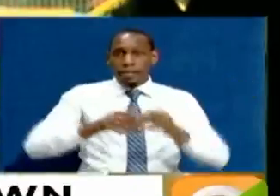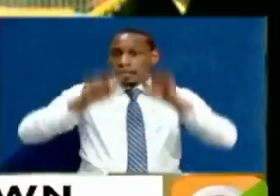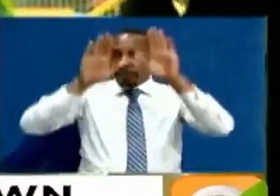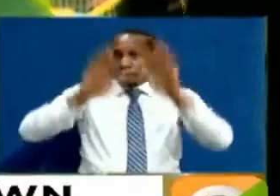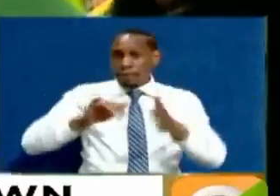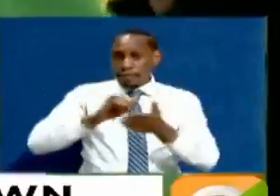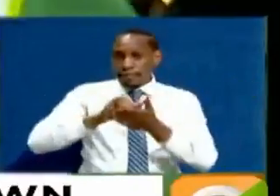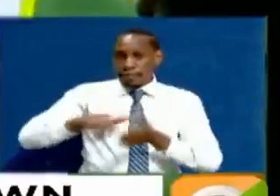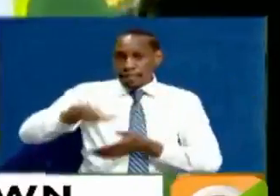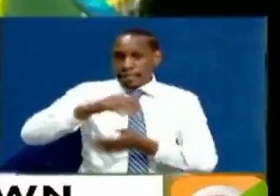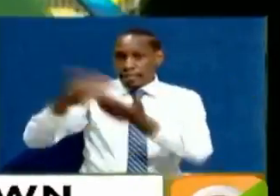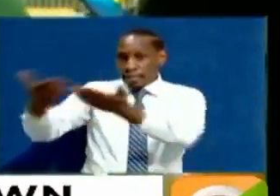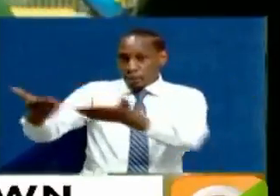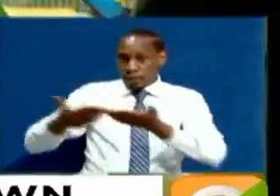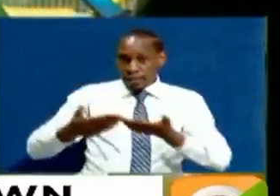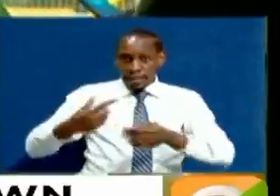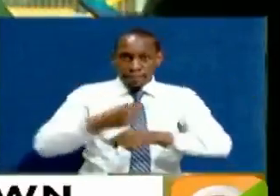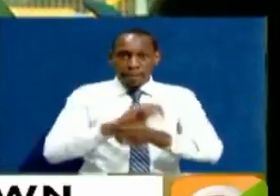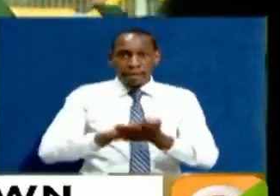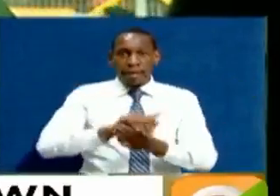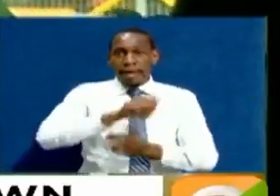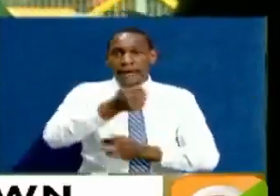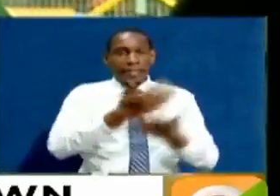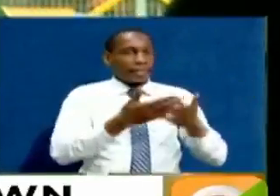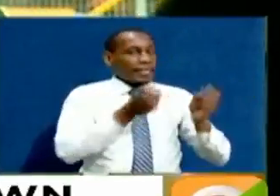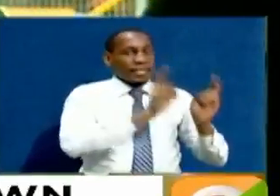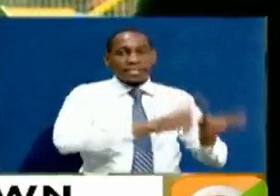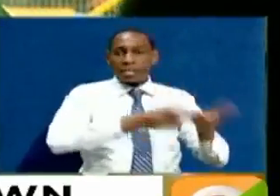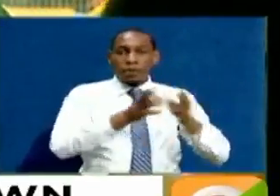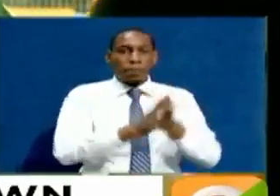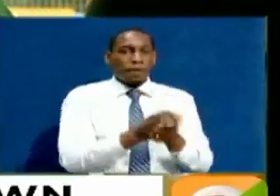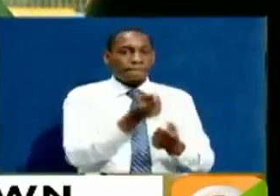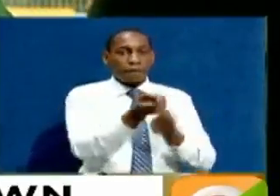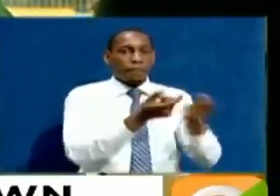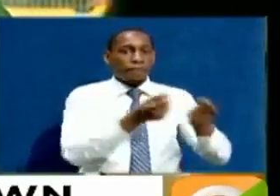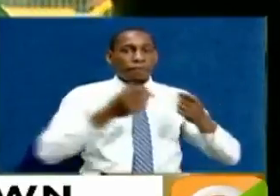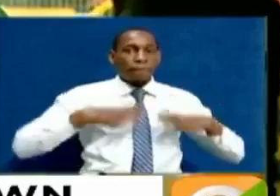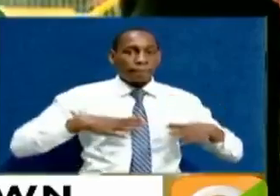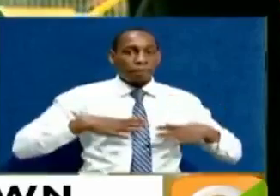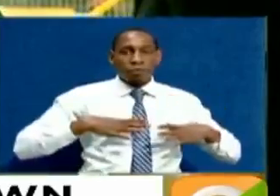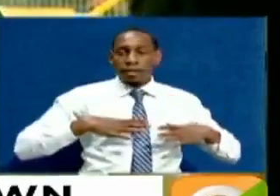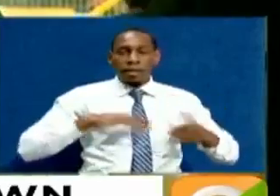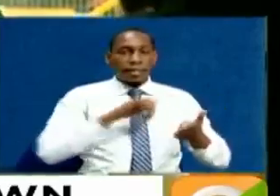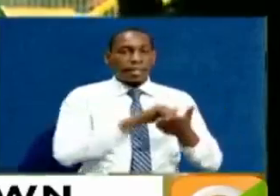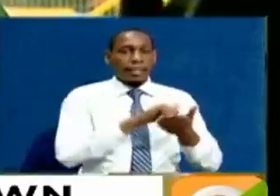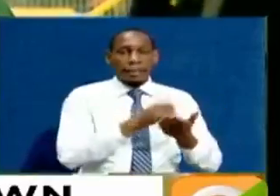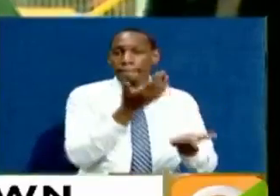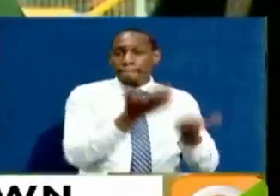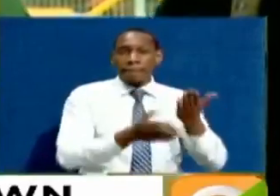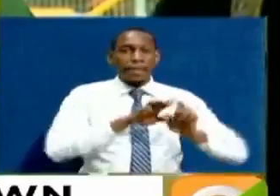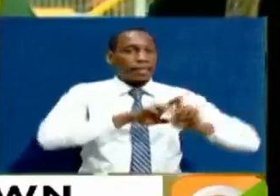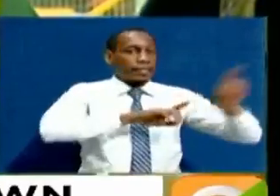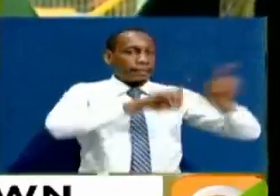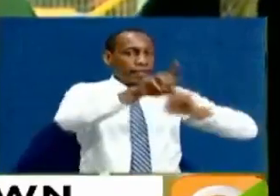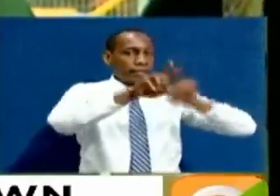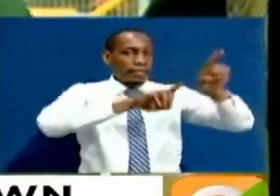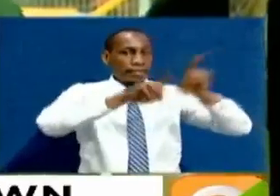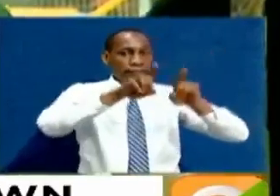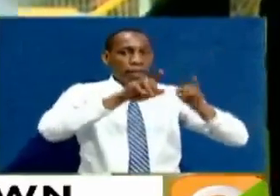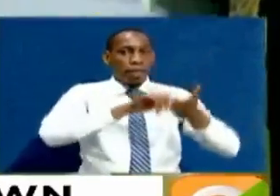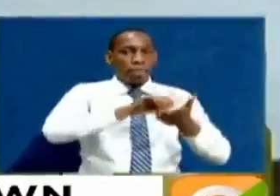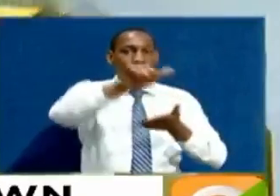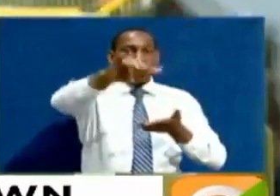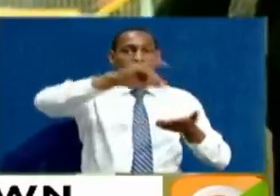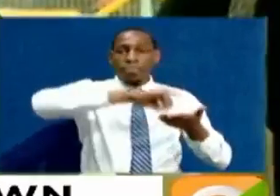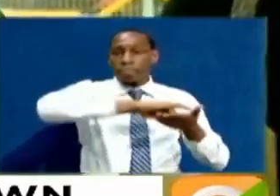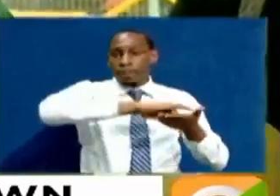the point of receiving these vaccines, everything else seems to be normal. There are very few passengers, if you may, who are probably traveling out or